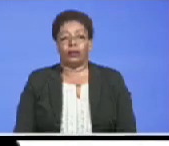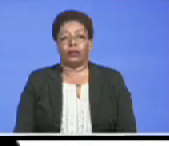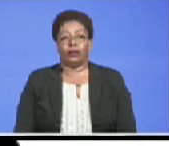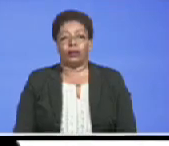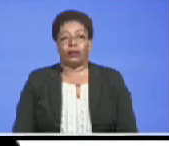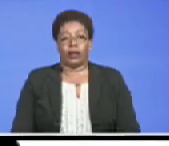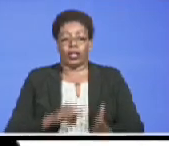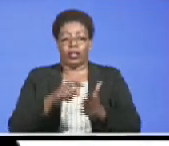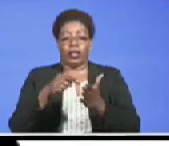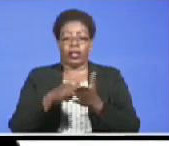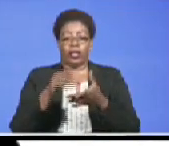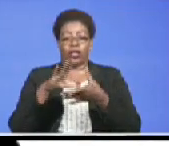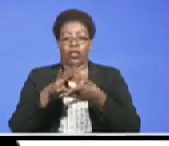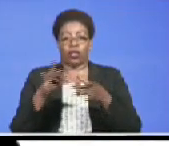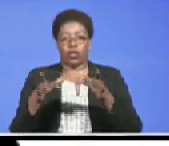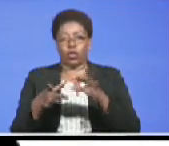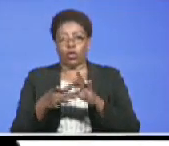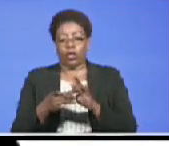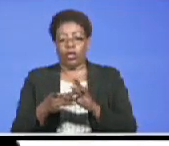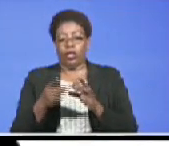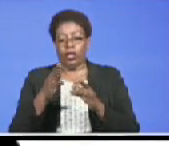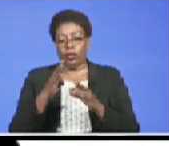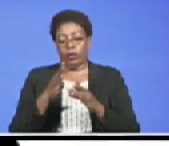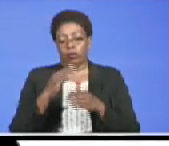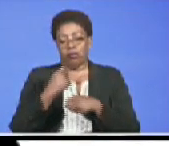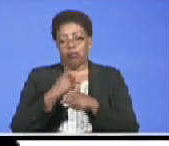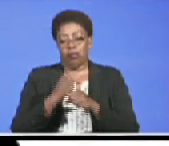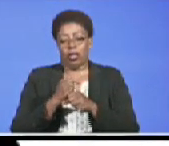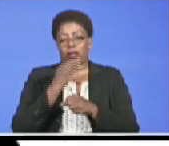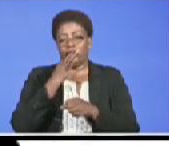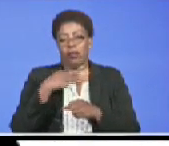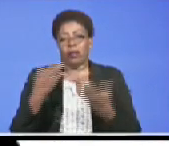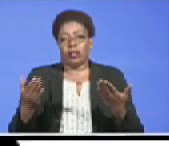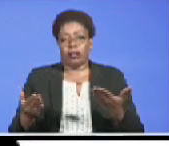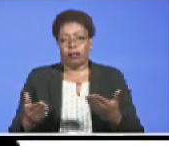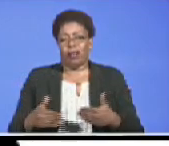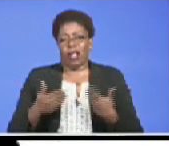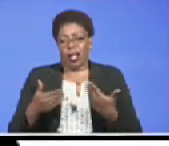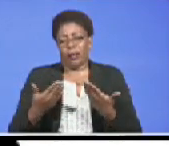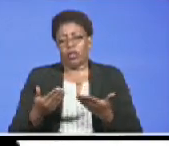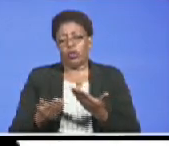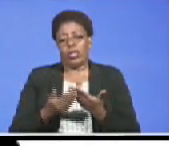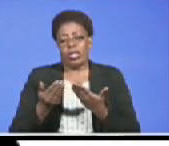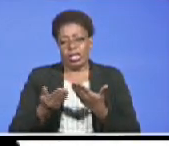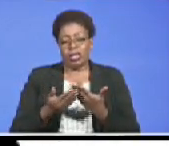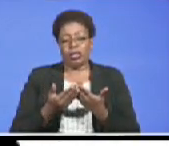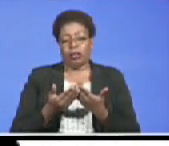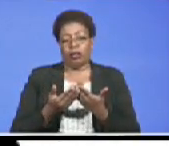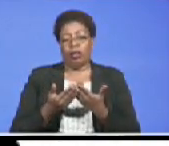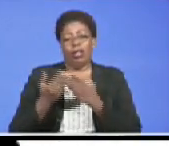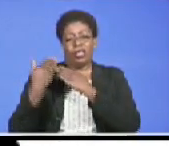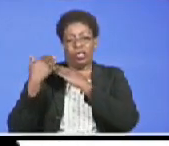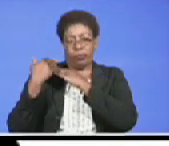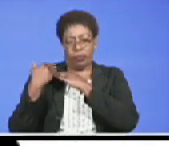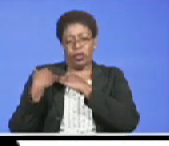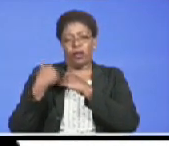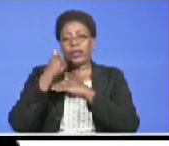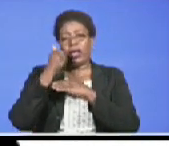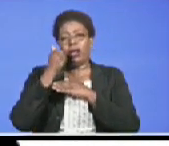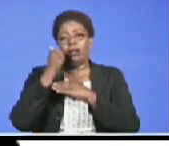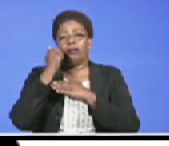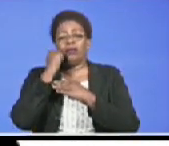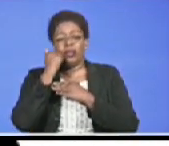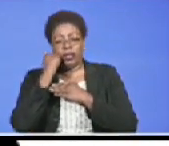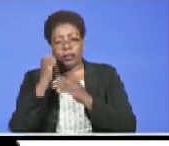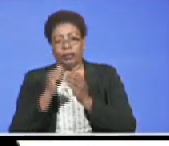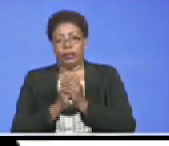Well, this story will truly enlighten females across the country about easing the burden of their monthly menstrual cycle. In this week's edition of